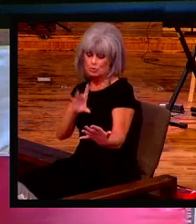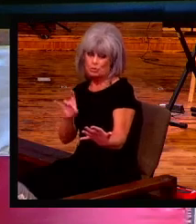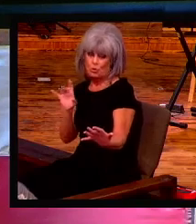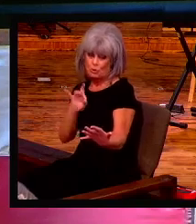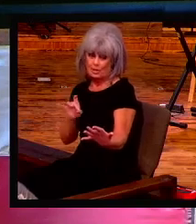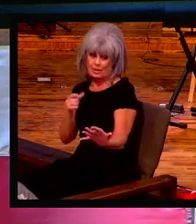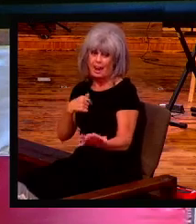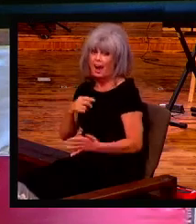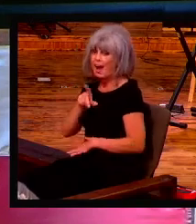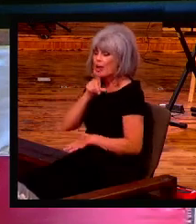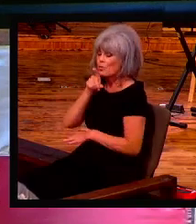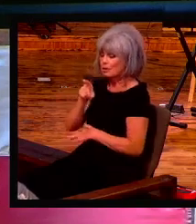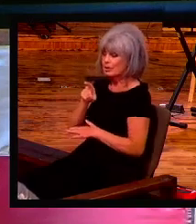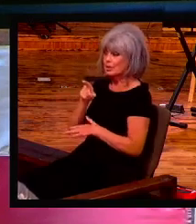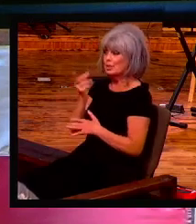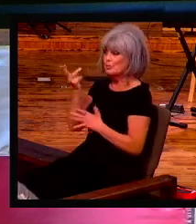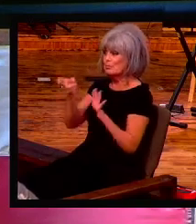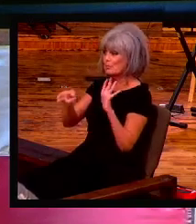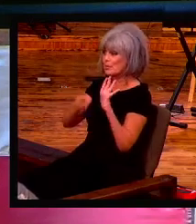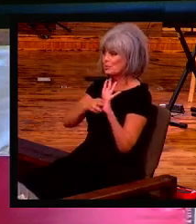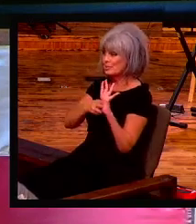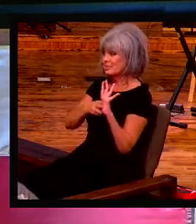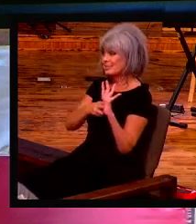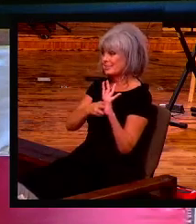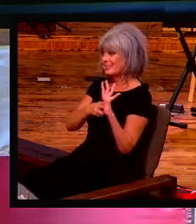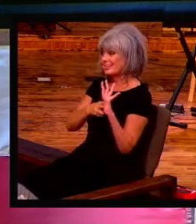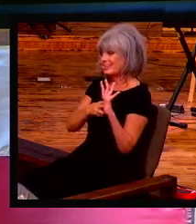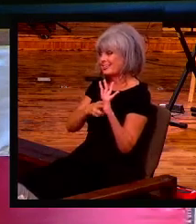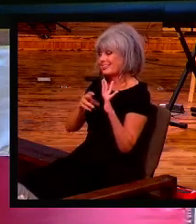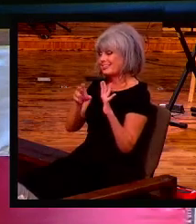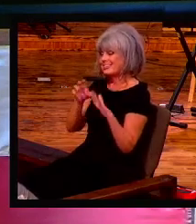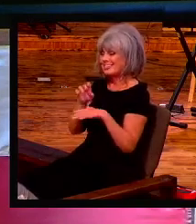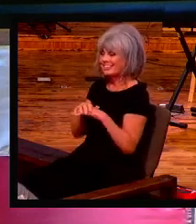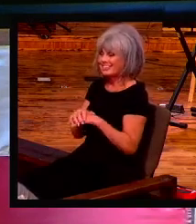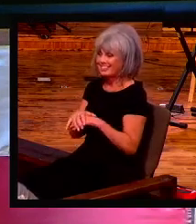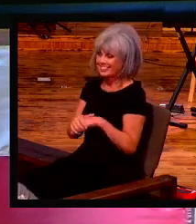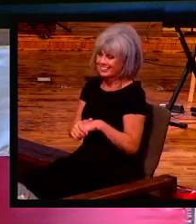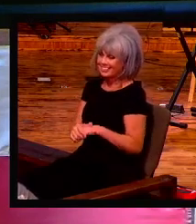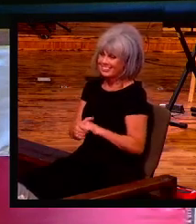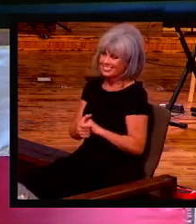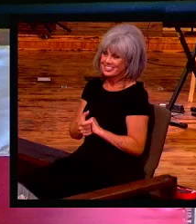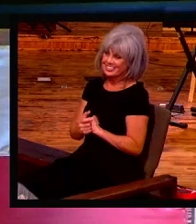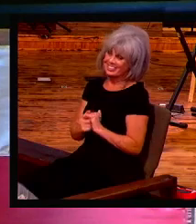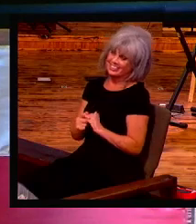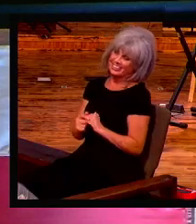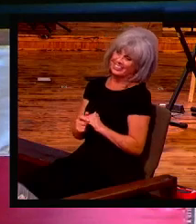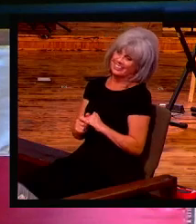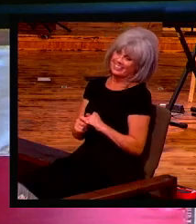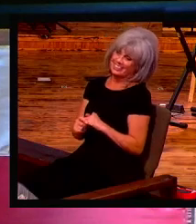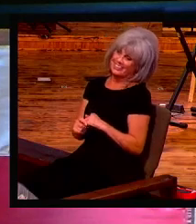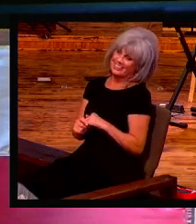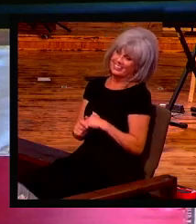online. We literally posted it. My daughters were videoing the whole thing. I promise you, you can find it on Facebook, look it up.